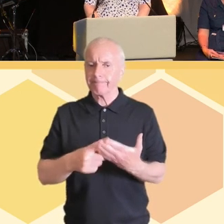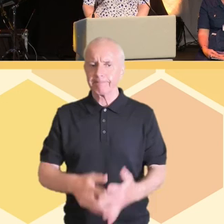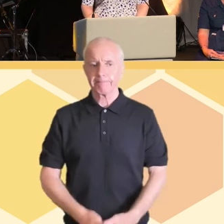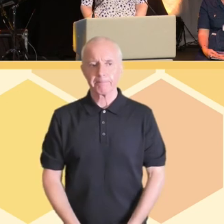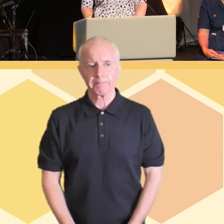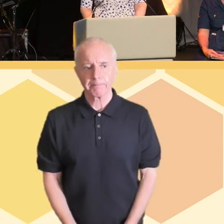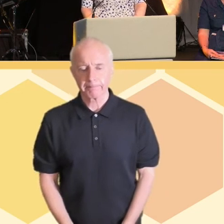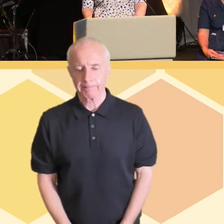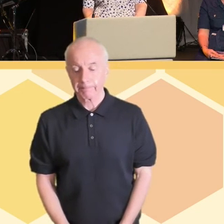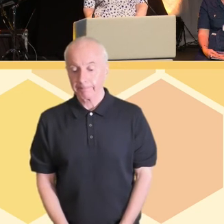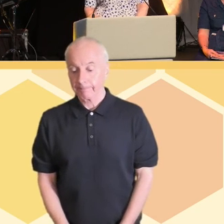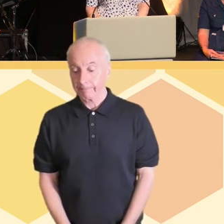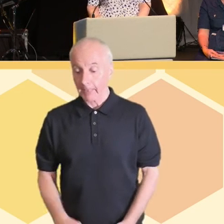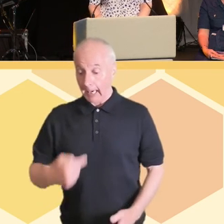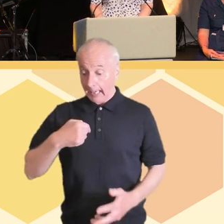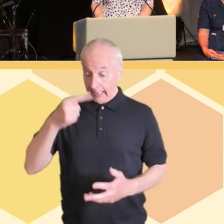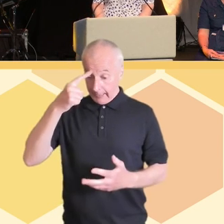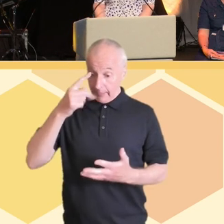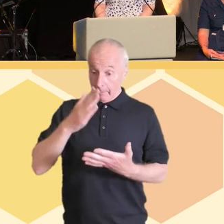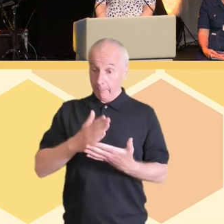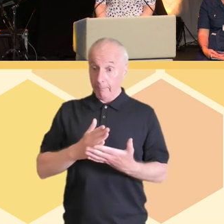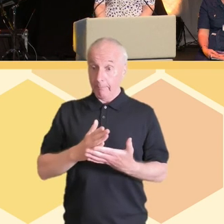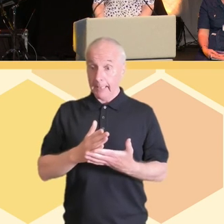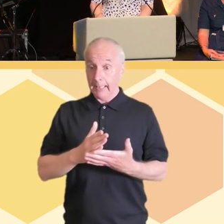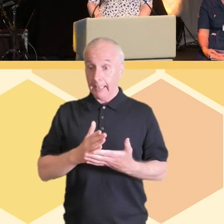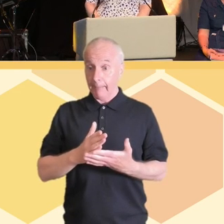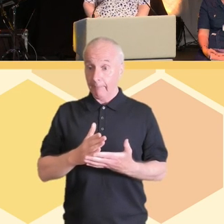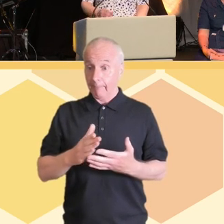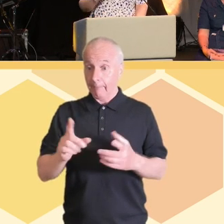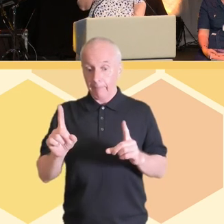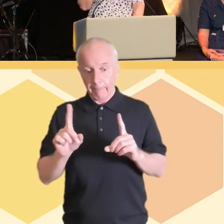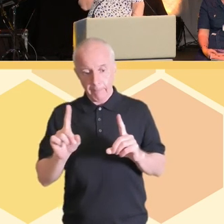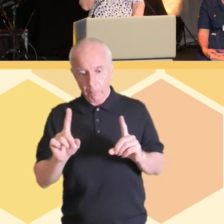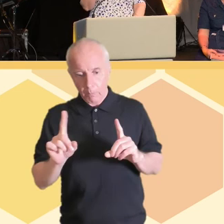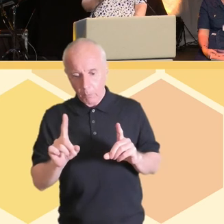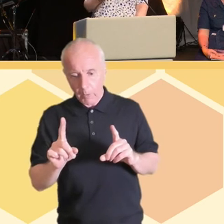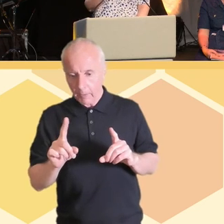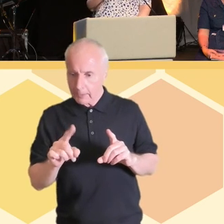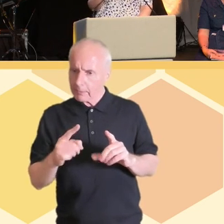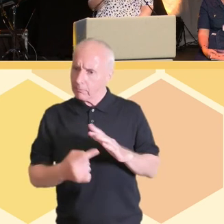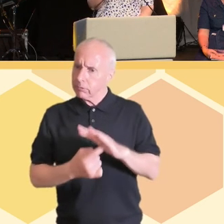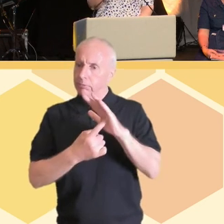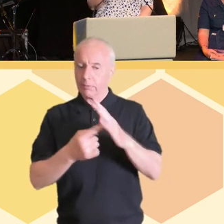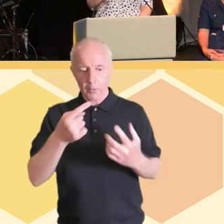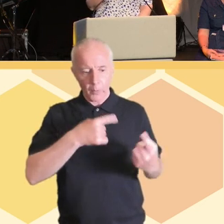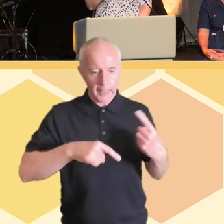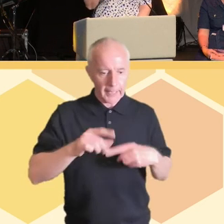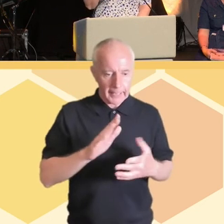What I believe is key for us as a movement with this challenge is that we need to give close